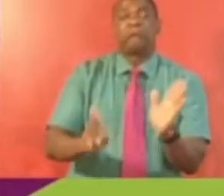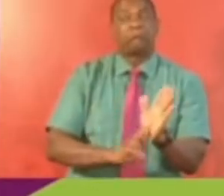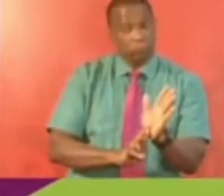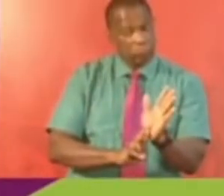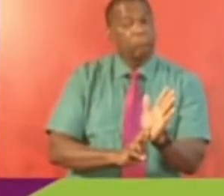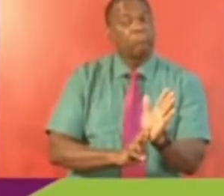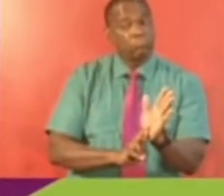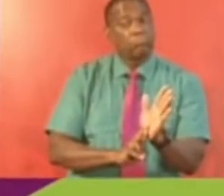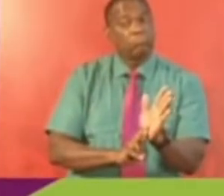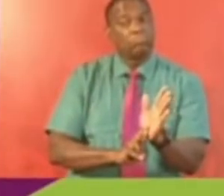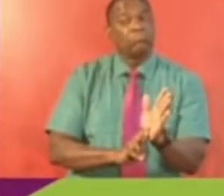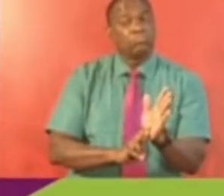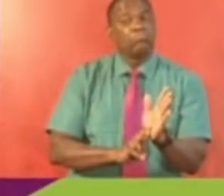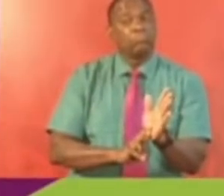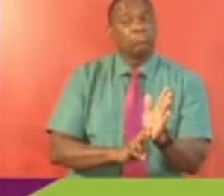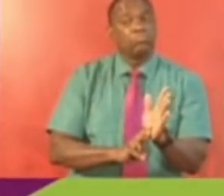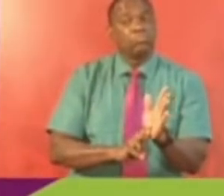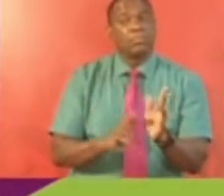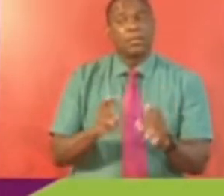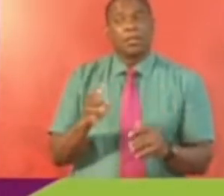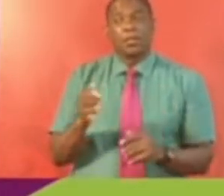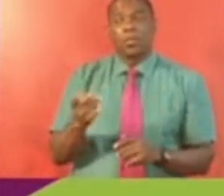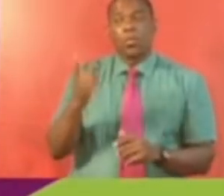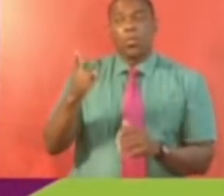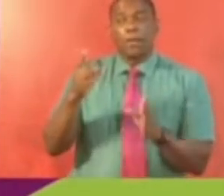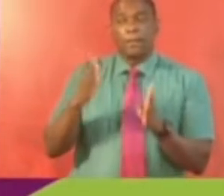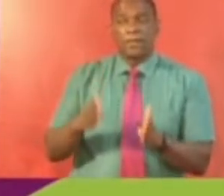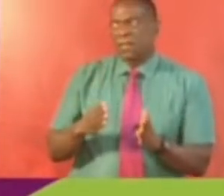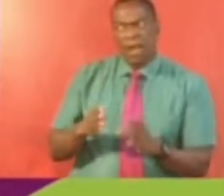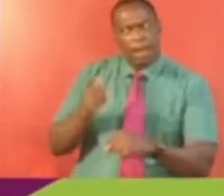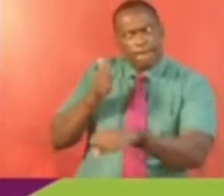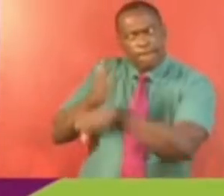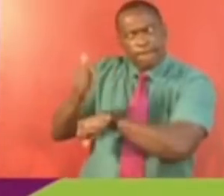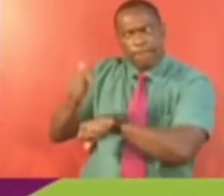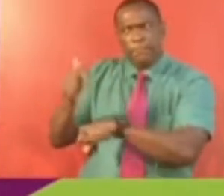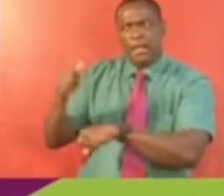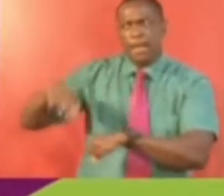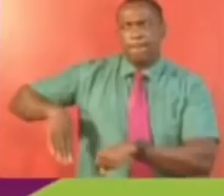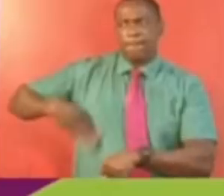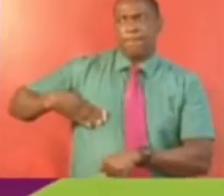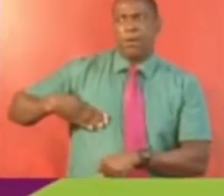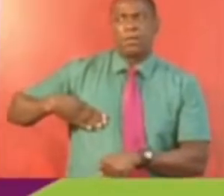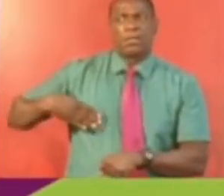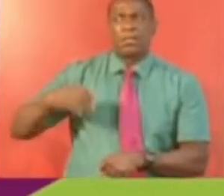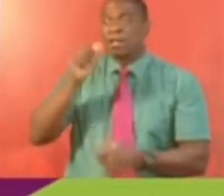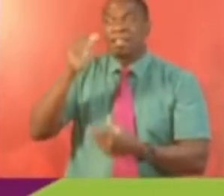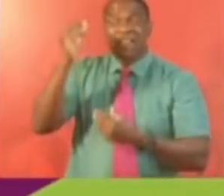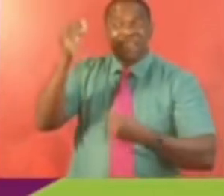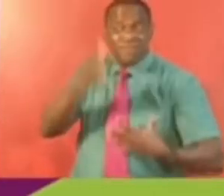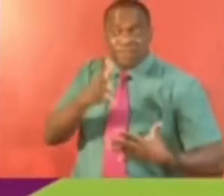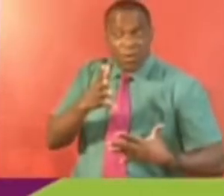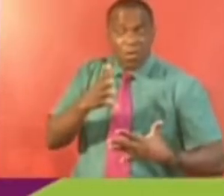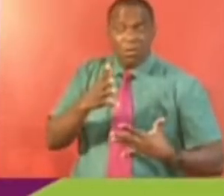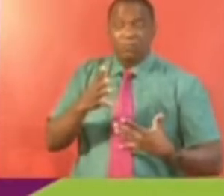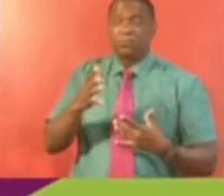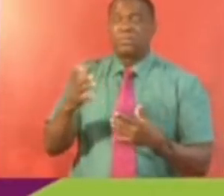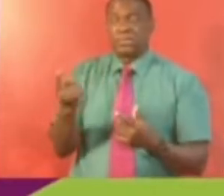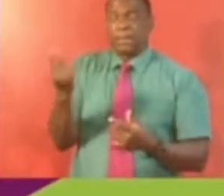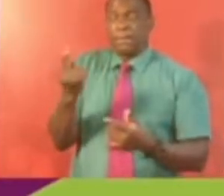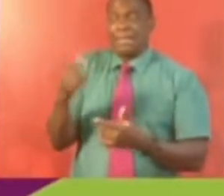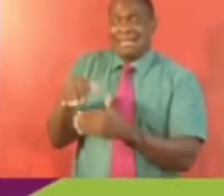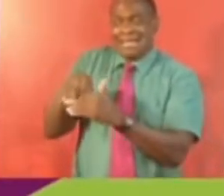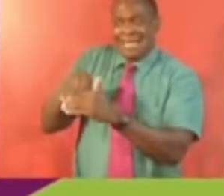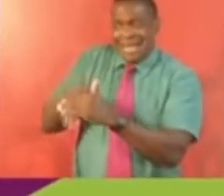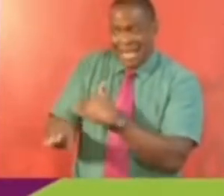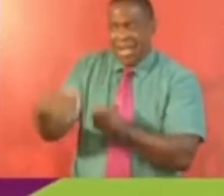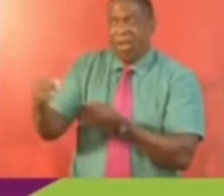employer responsible for not letting people know that they were COVID positive people in their workplace, and they got COVID because the employer did not do what was supposed to